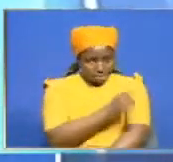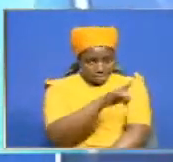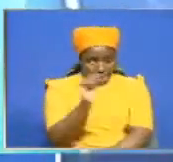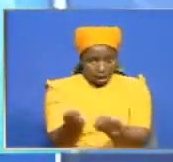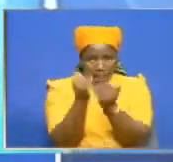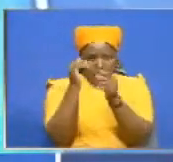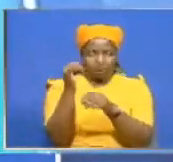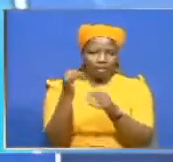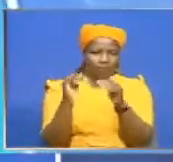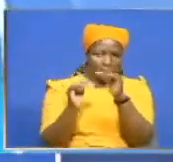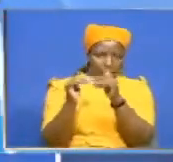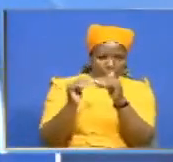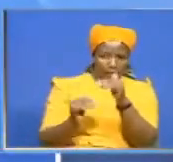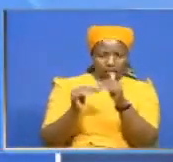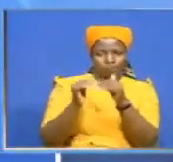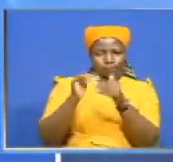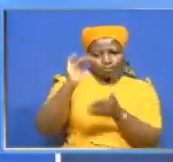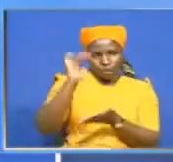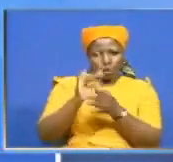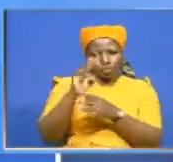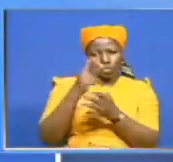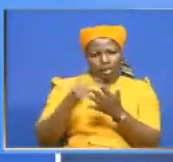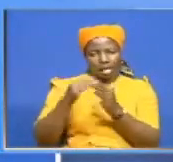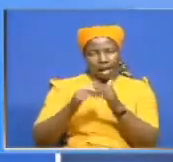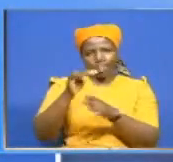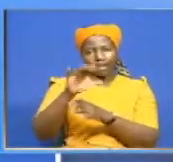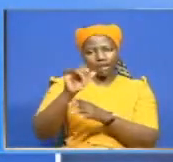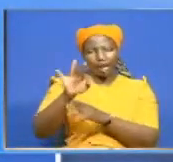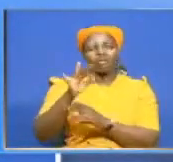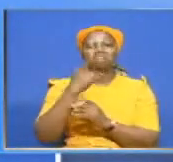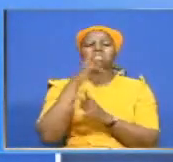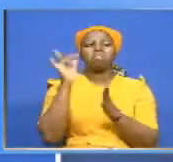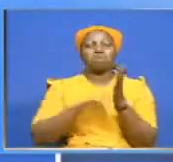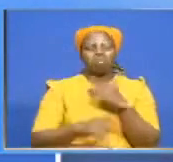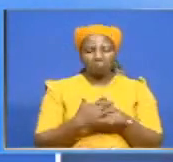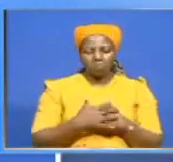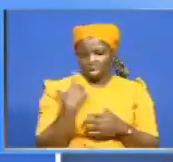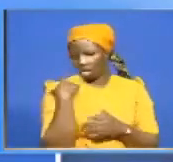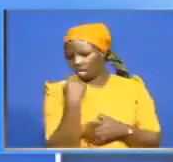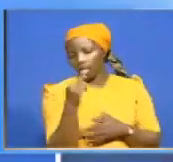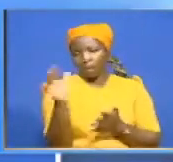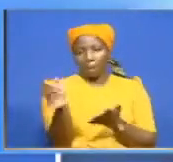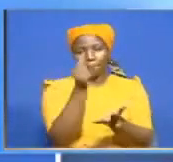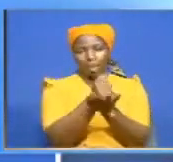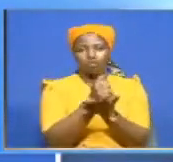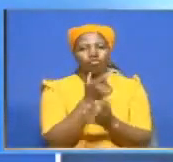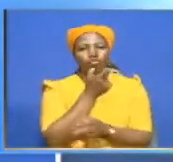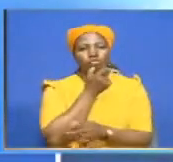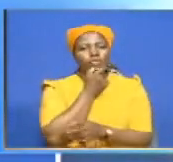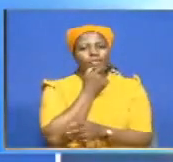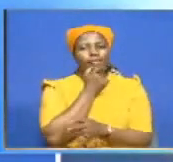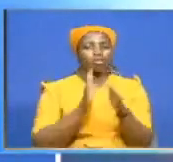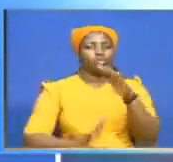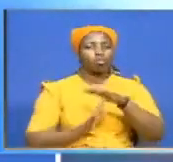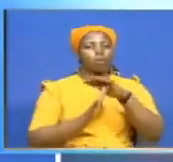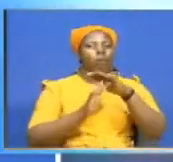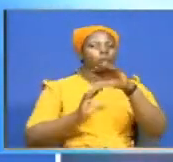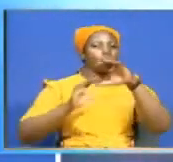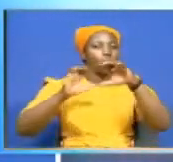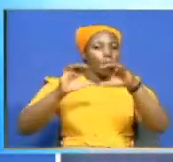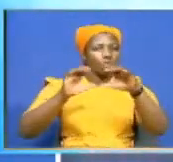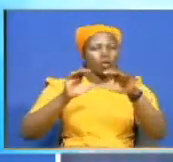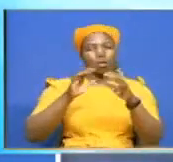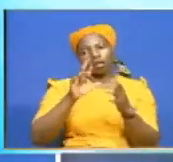2 weeks after Africa's football governing body CAF said that recently appointed Gor Mahia head coach Roberto